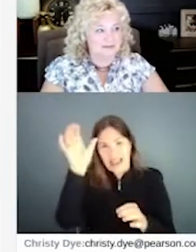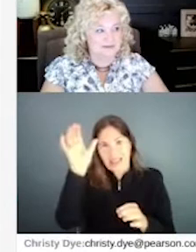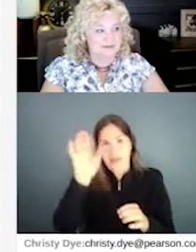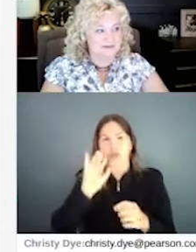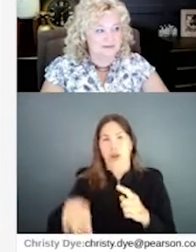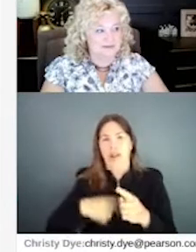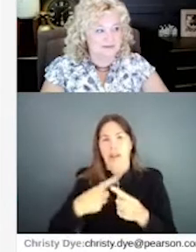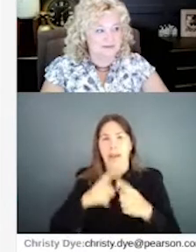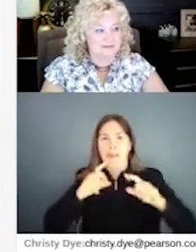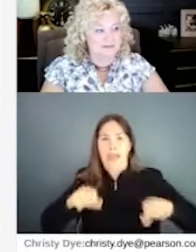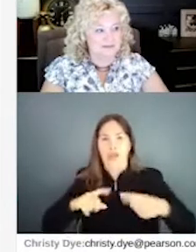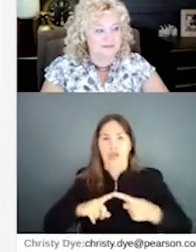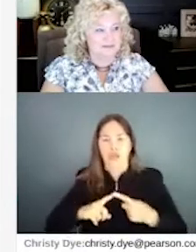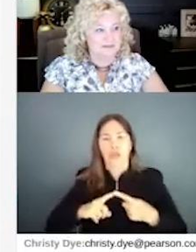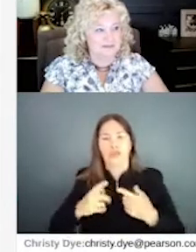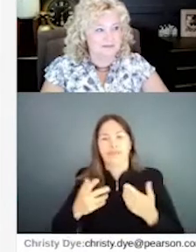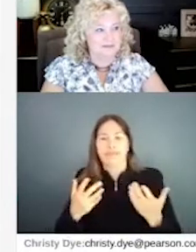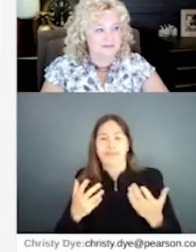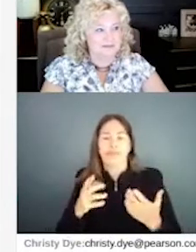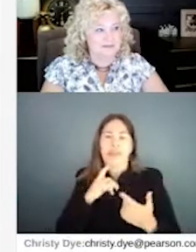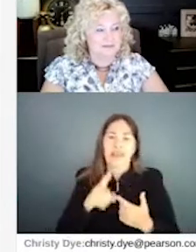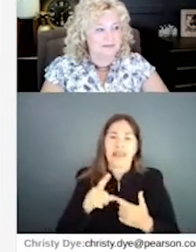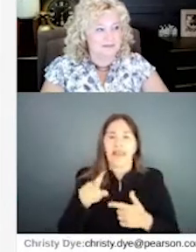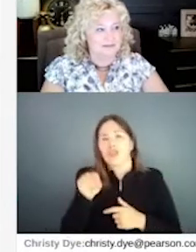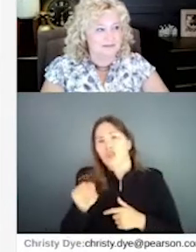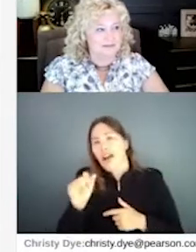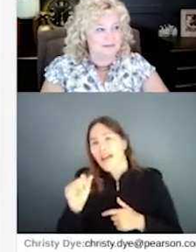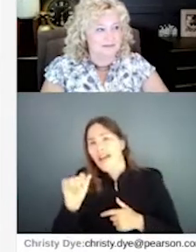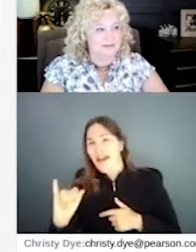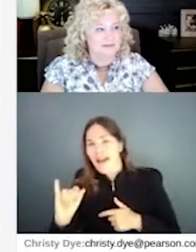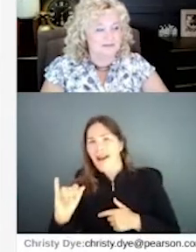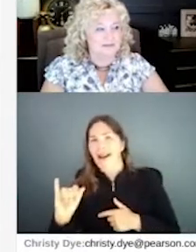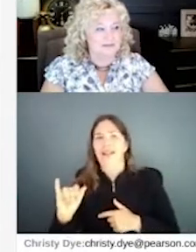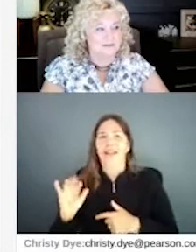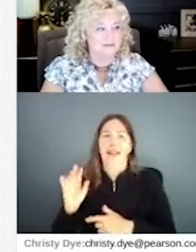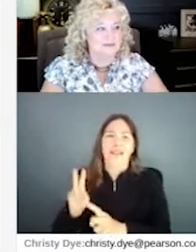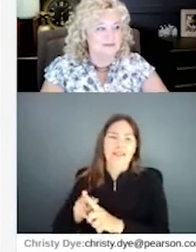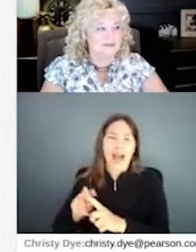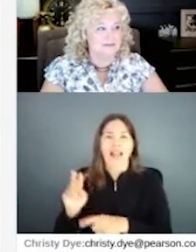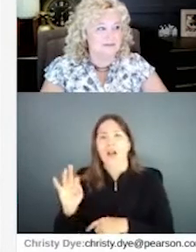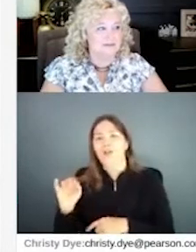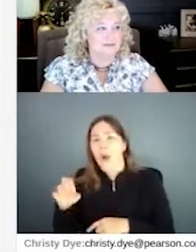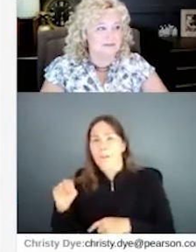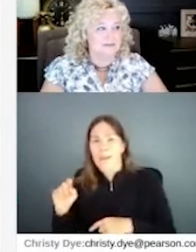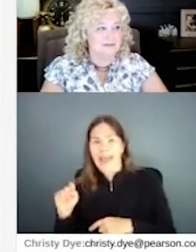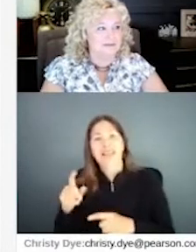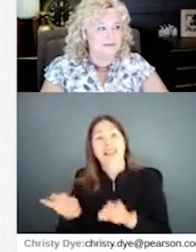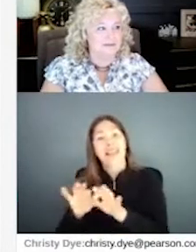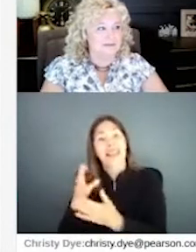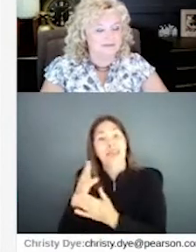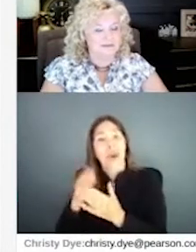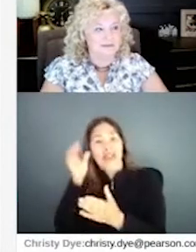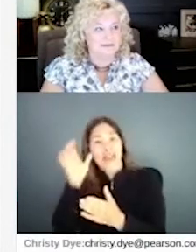about being able to save as, a .ai file format, right? And one of the key concepts, this isn't